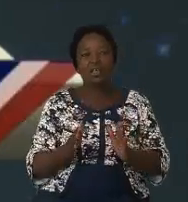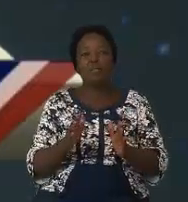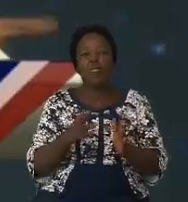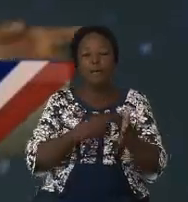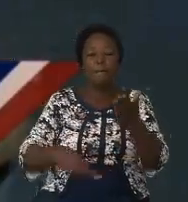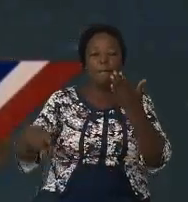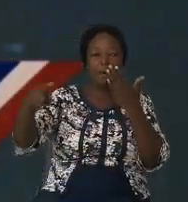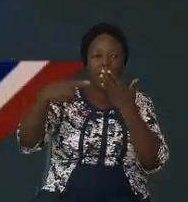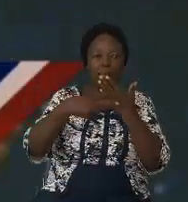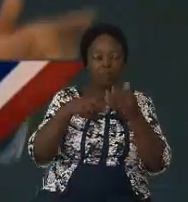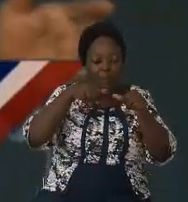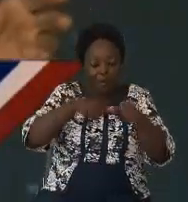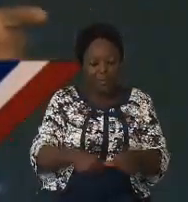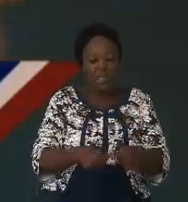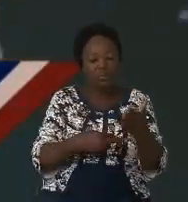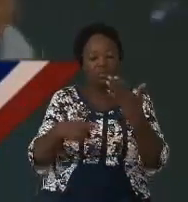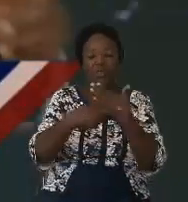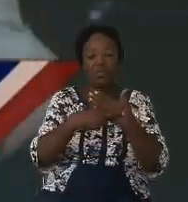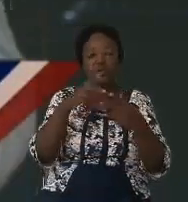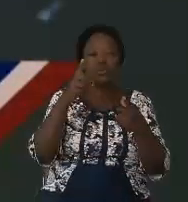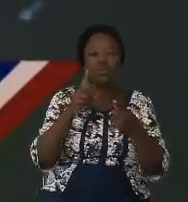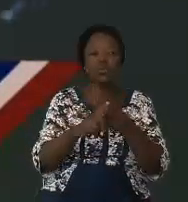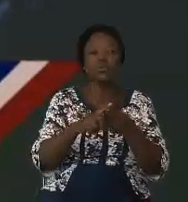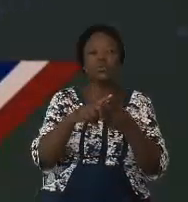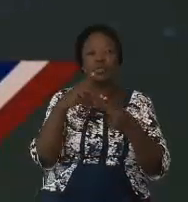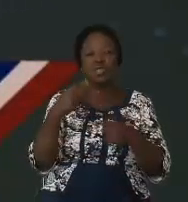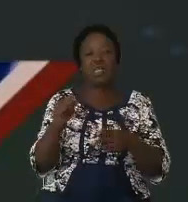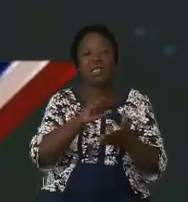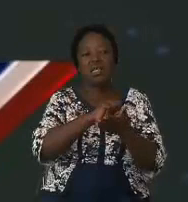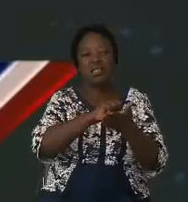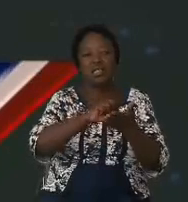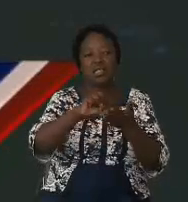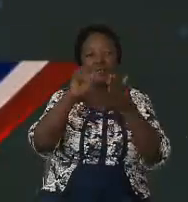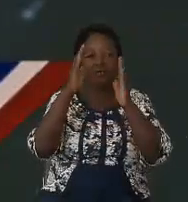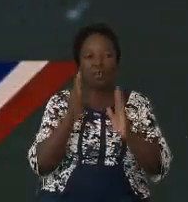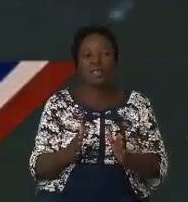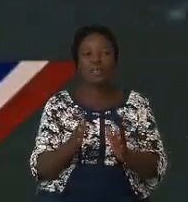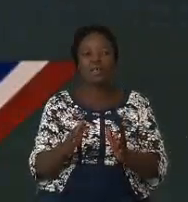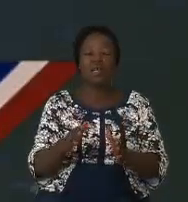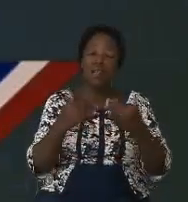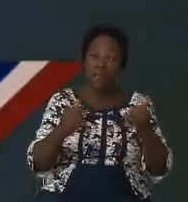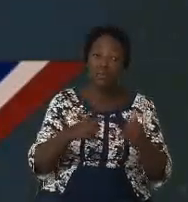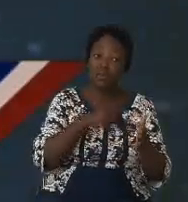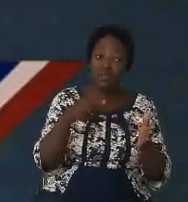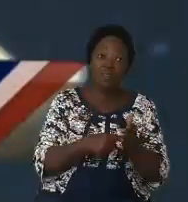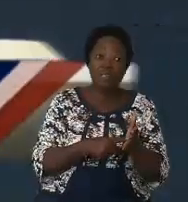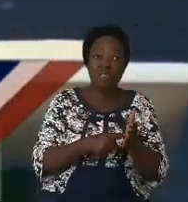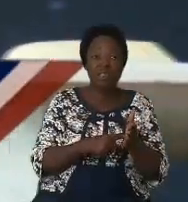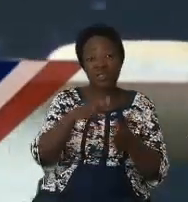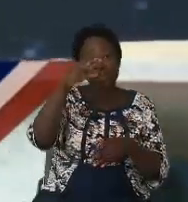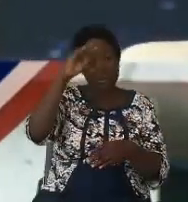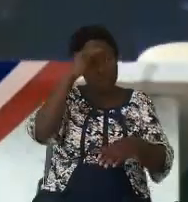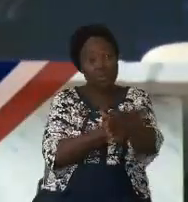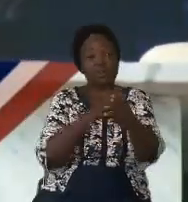the sanctifier. Permanent return to the sanctifier. Remember, I'm talking about this